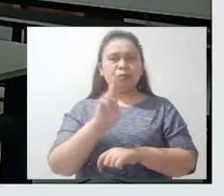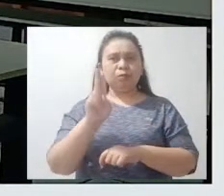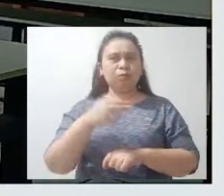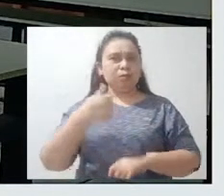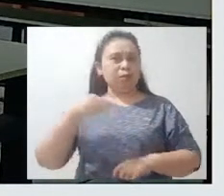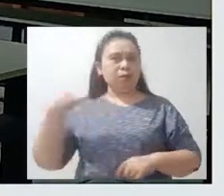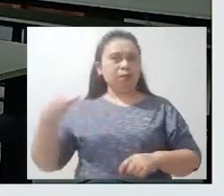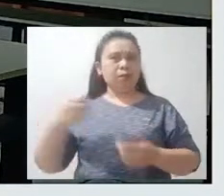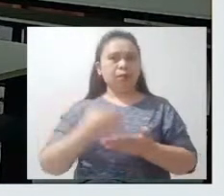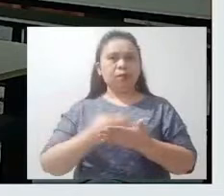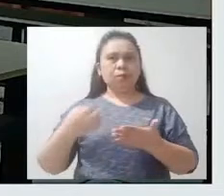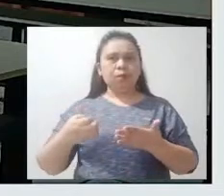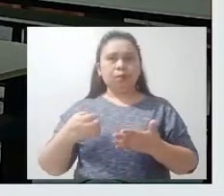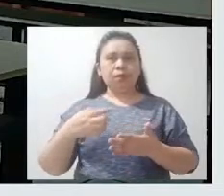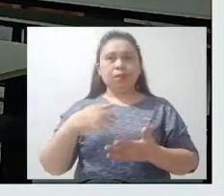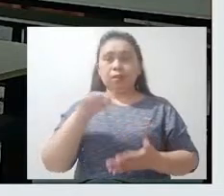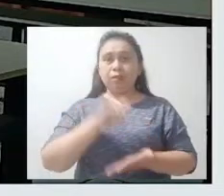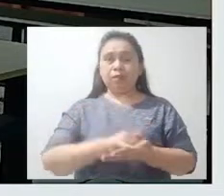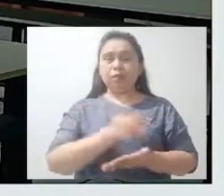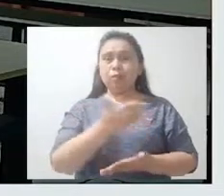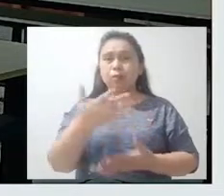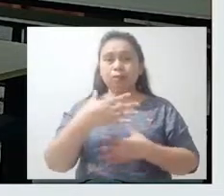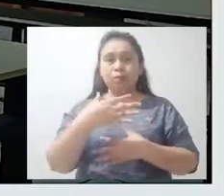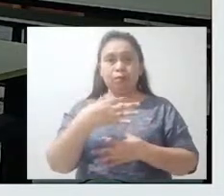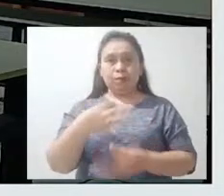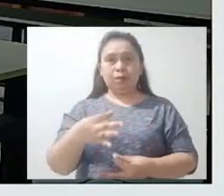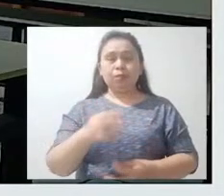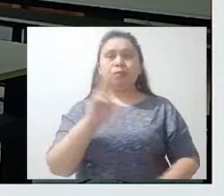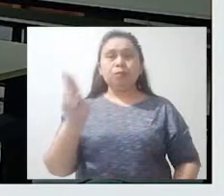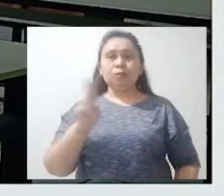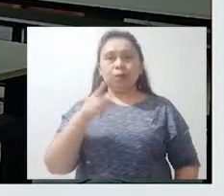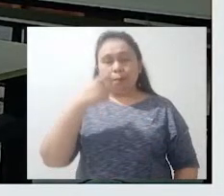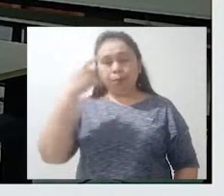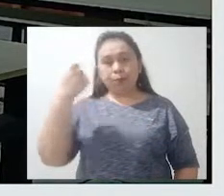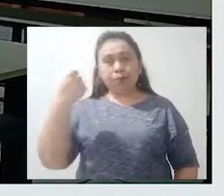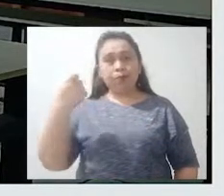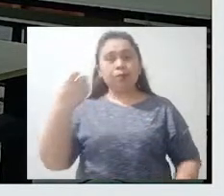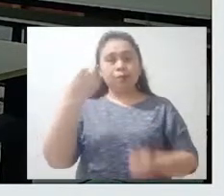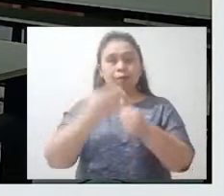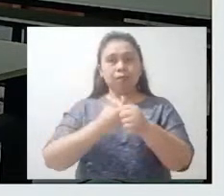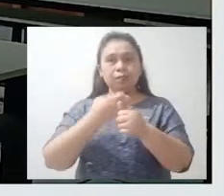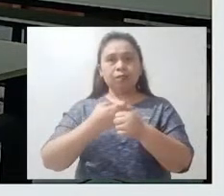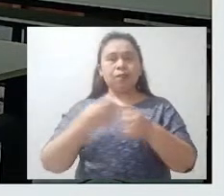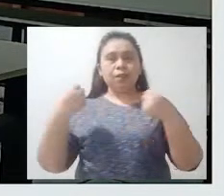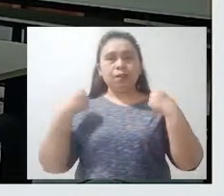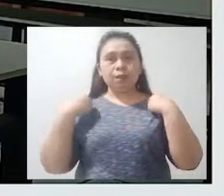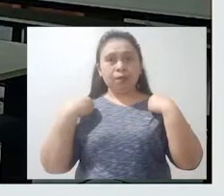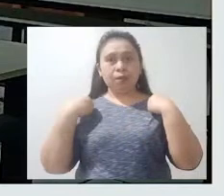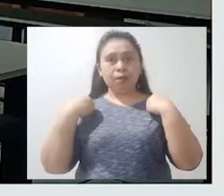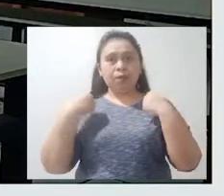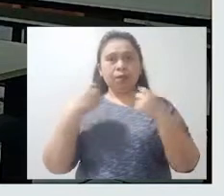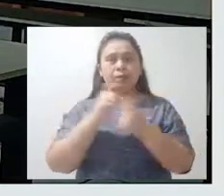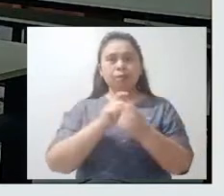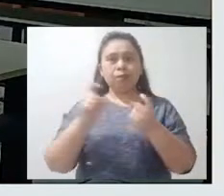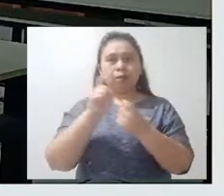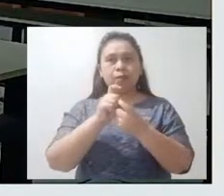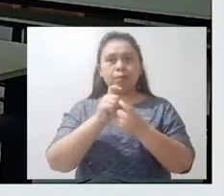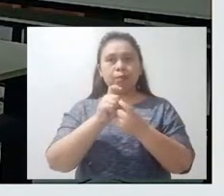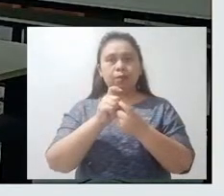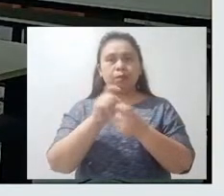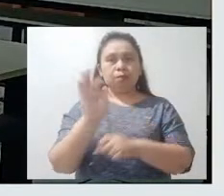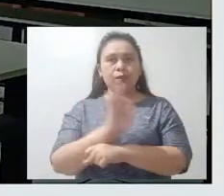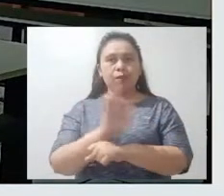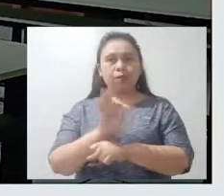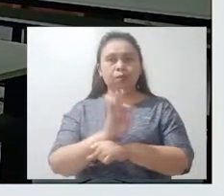use any equipment that you like to use because Each has a specific function to